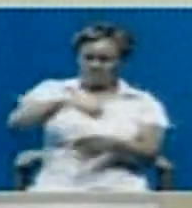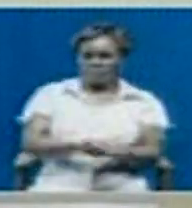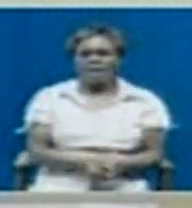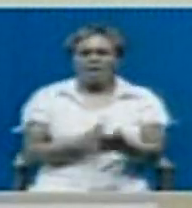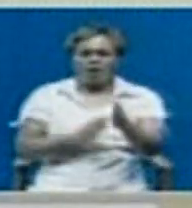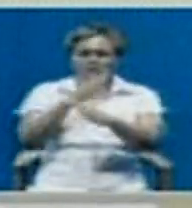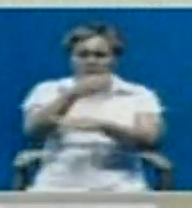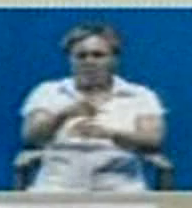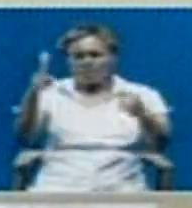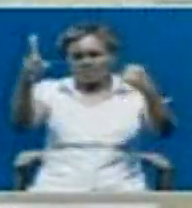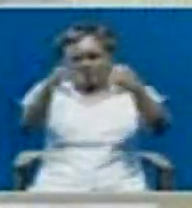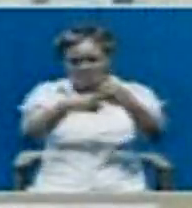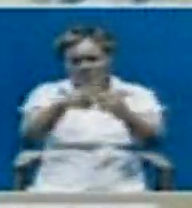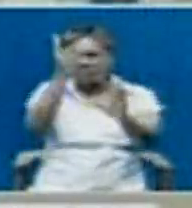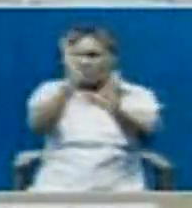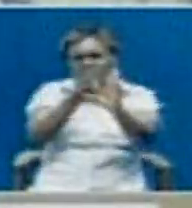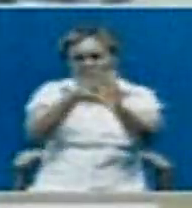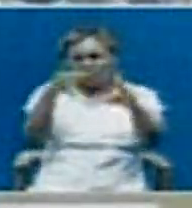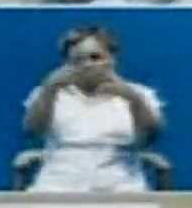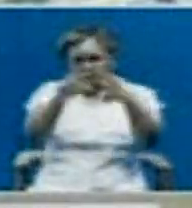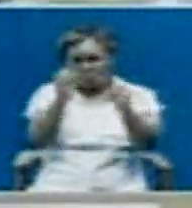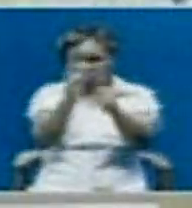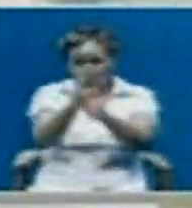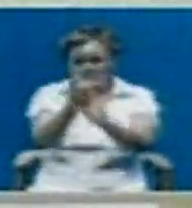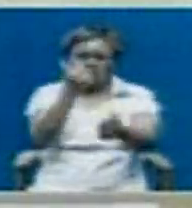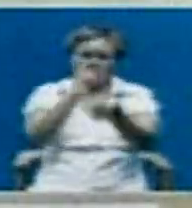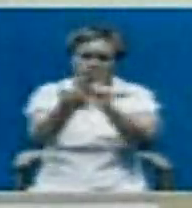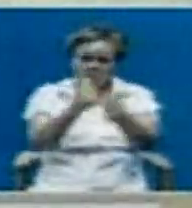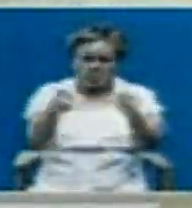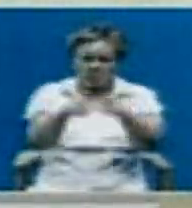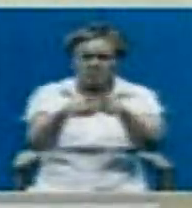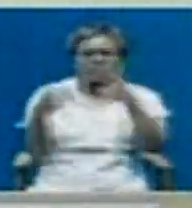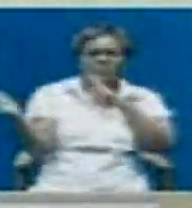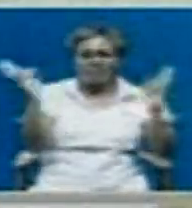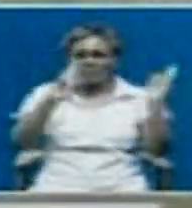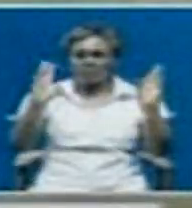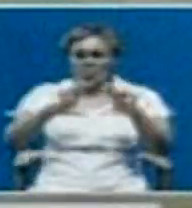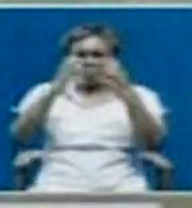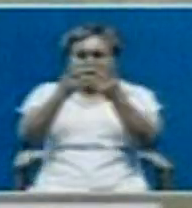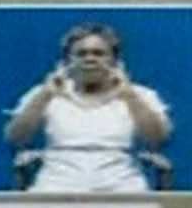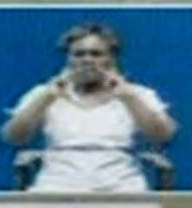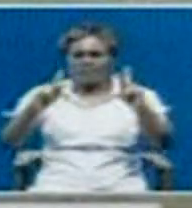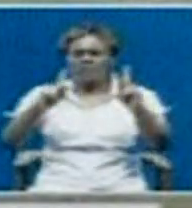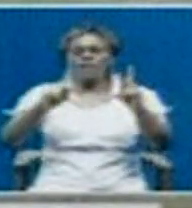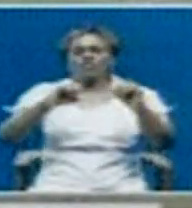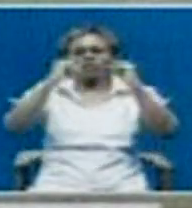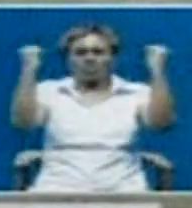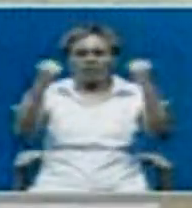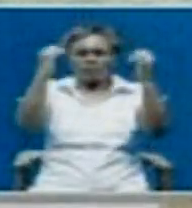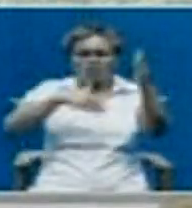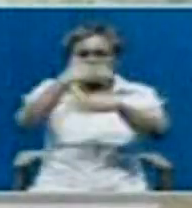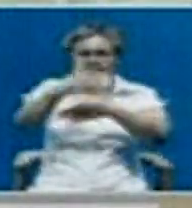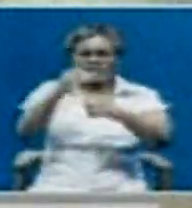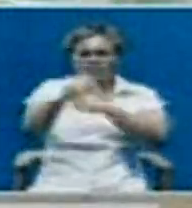Over 70 participants started in the 12 kilometers men's race as athletes get ready for the World Cross Country Championships set for next year in